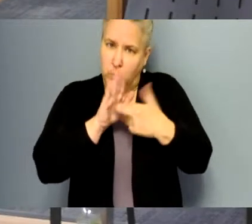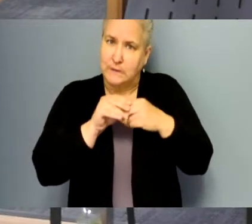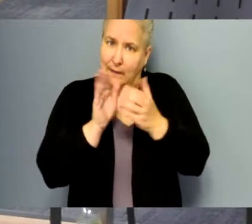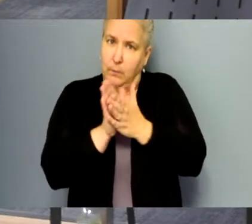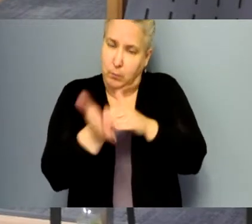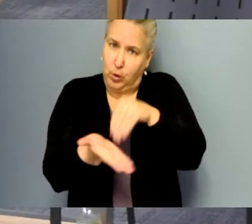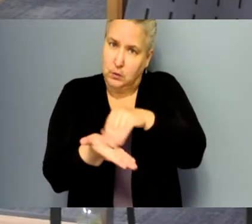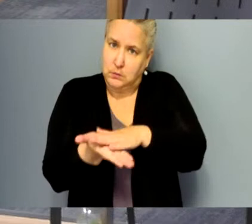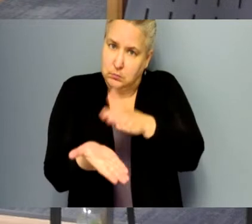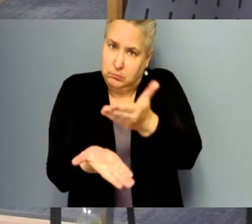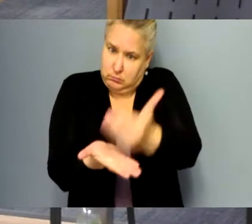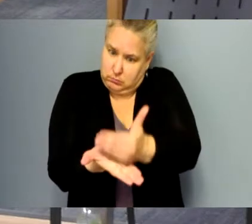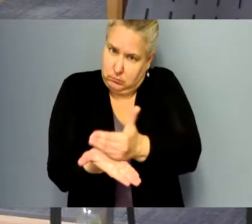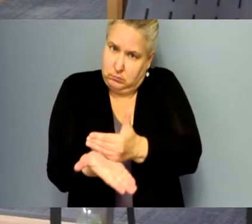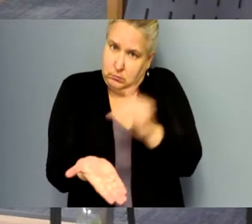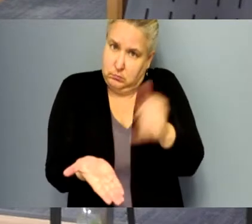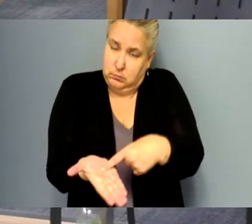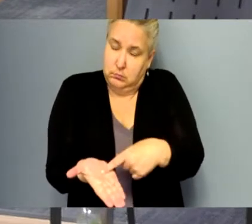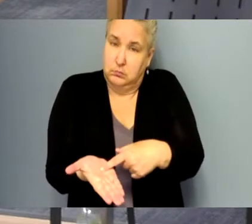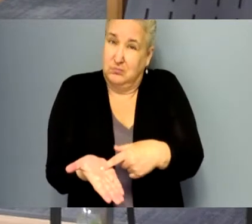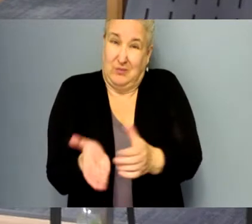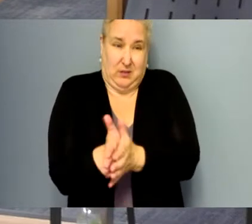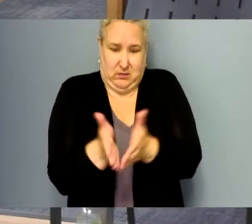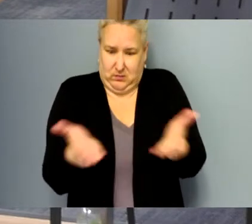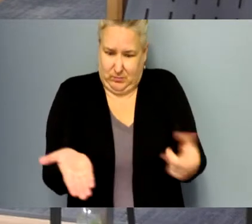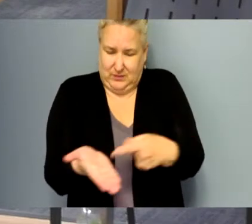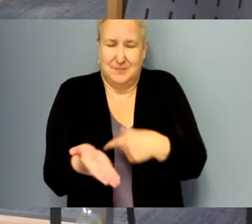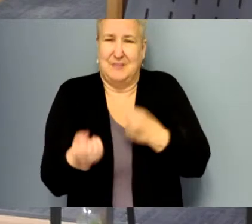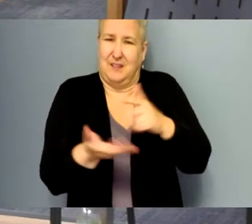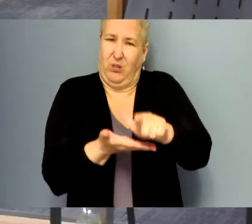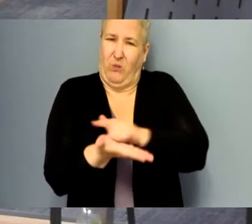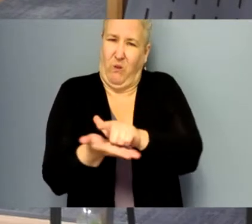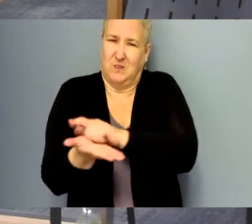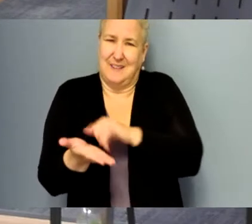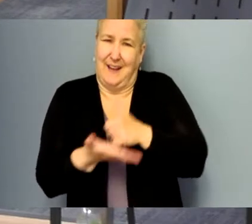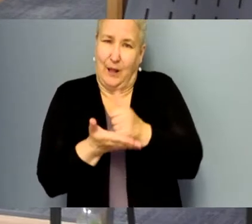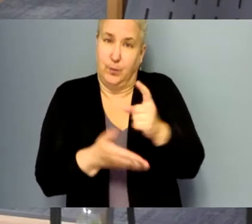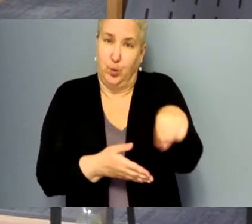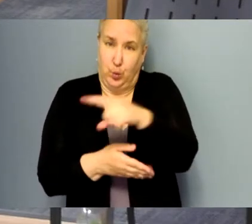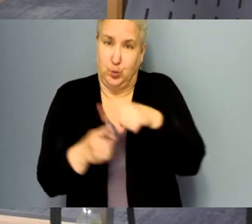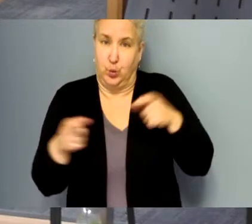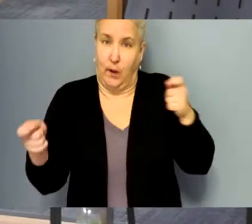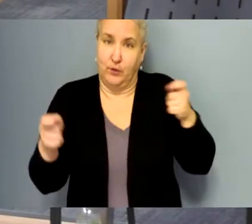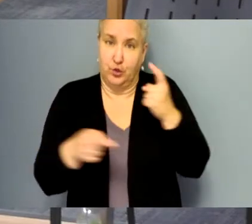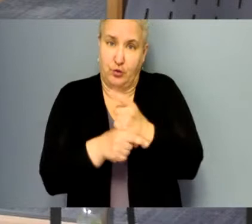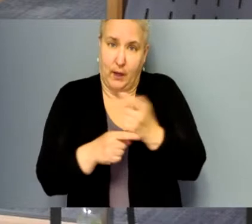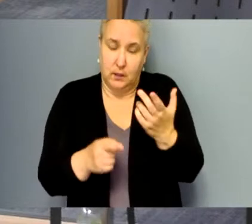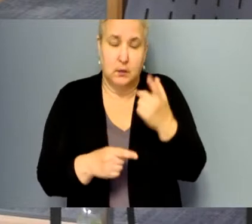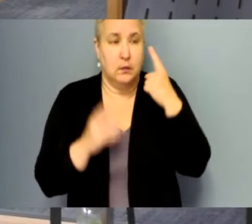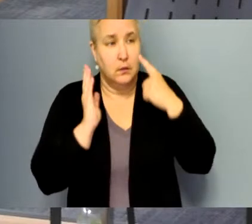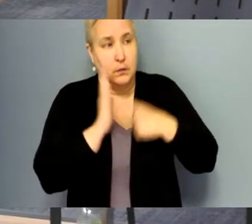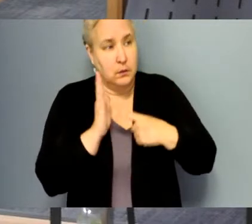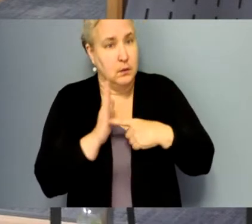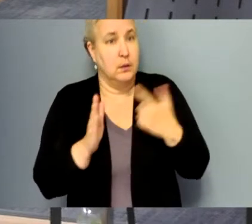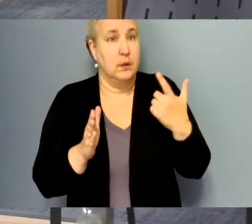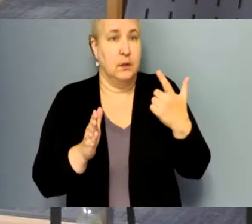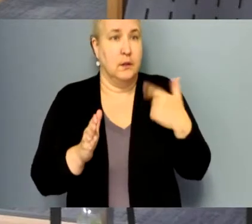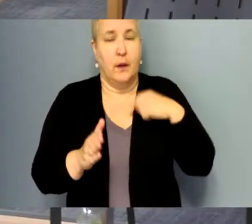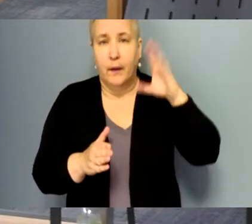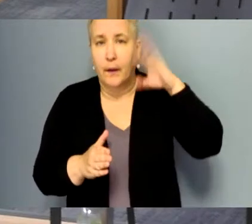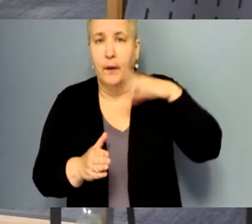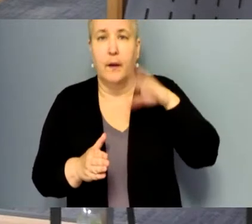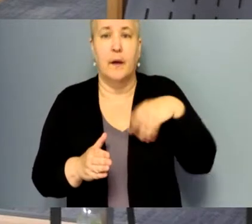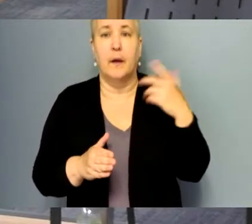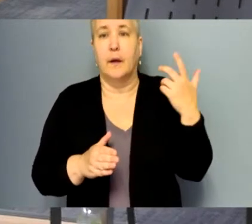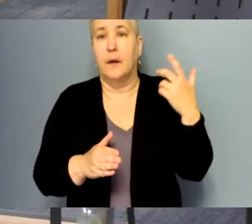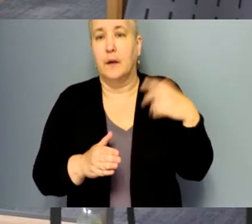And and the books there's a lot of laws in the books that help you to govern, right? Like there's, Title